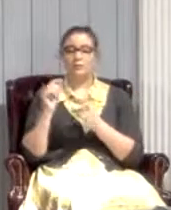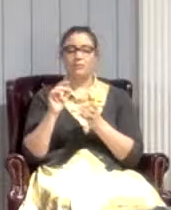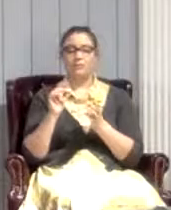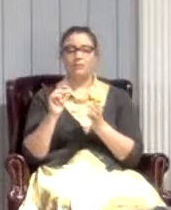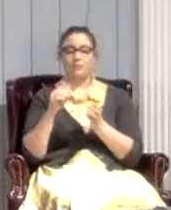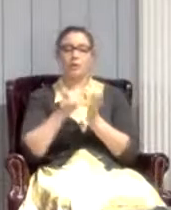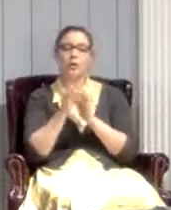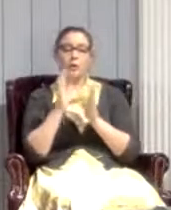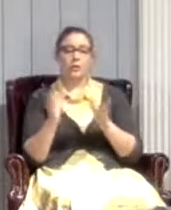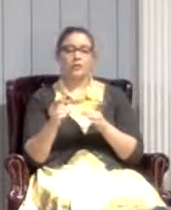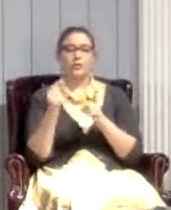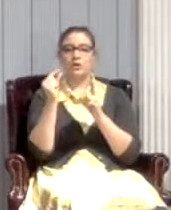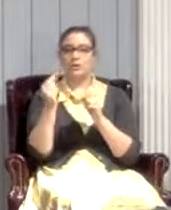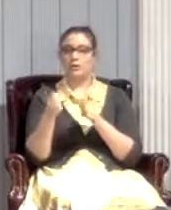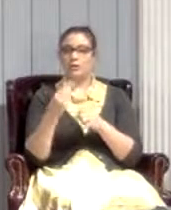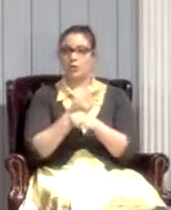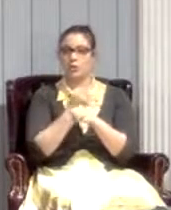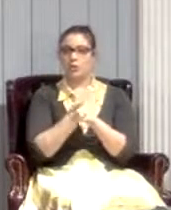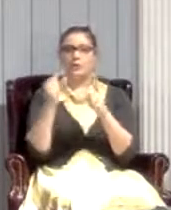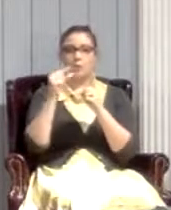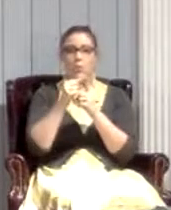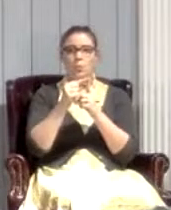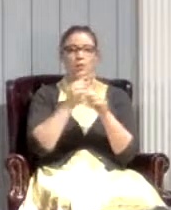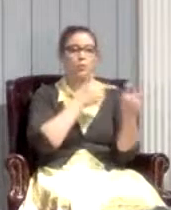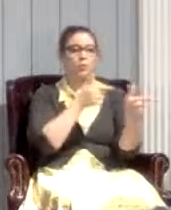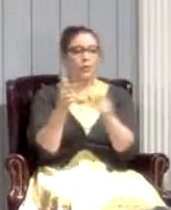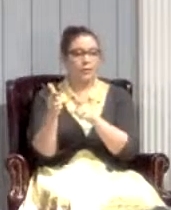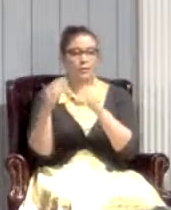say, that's not godly.